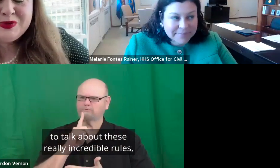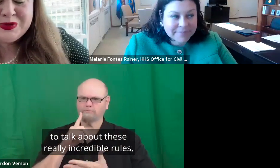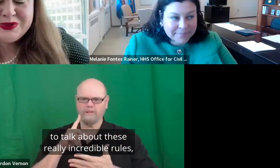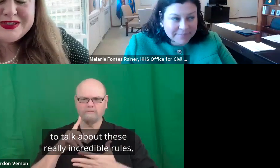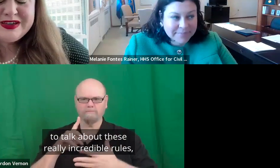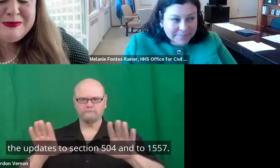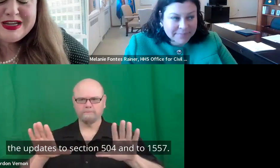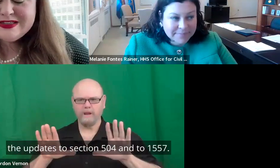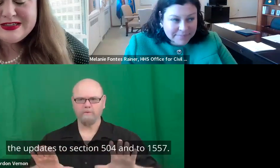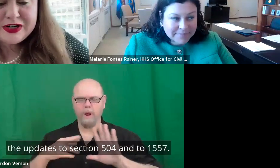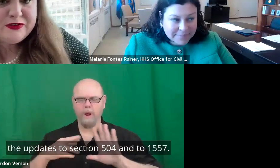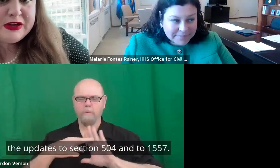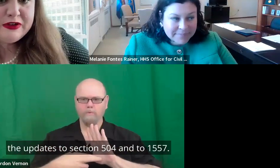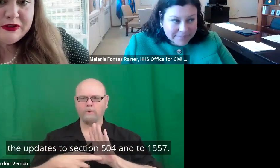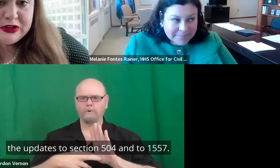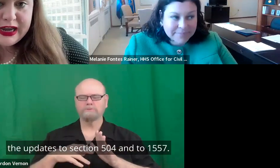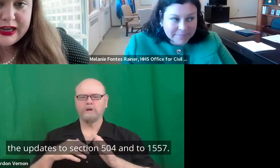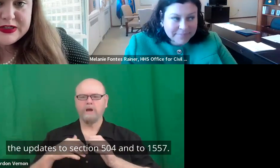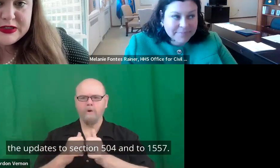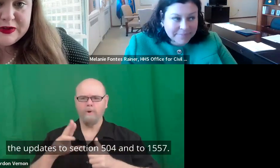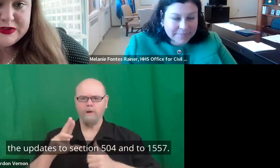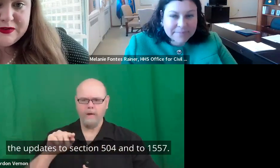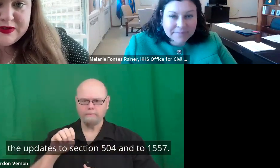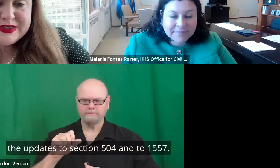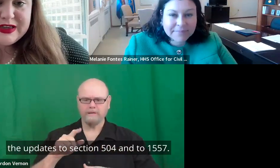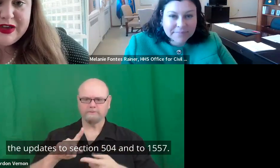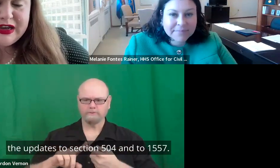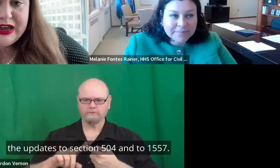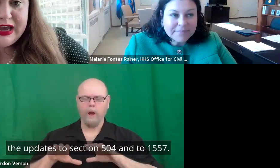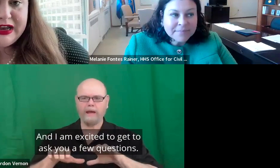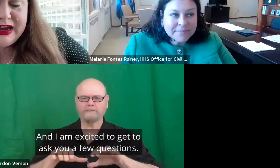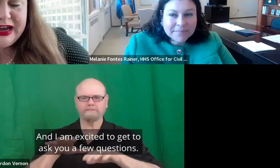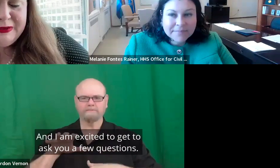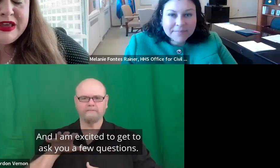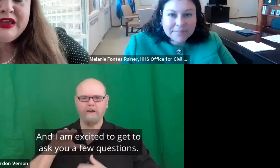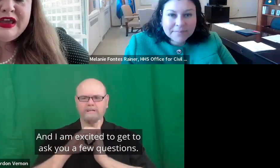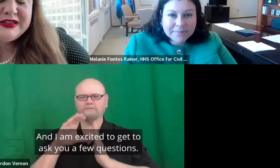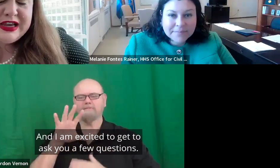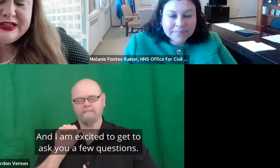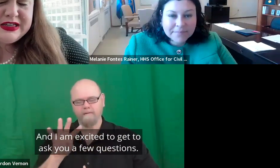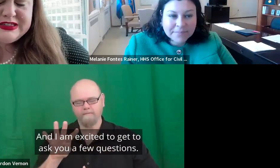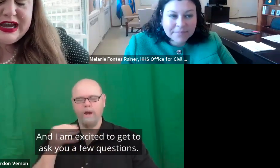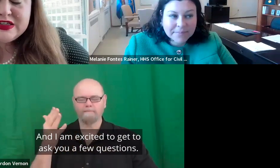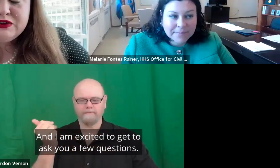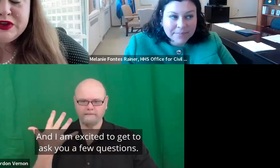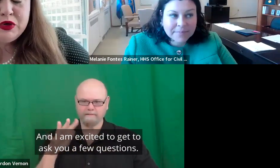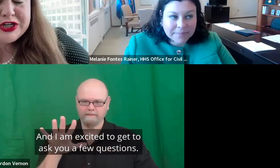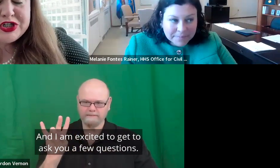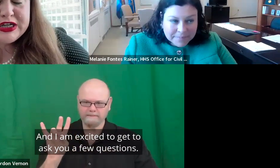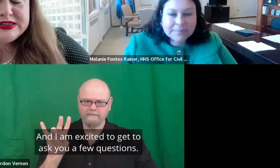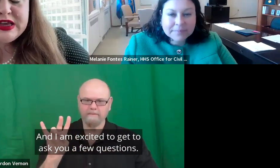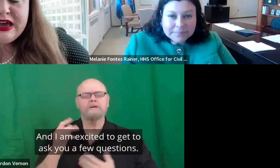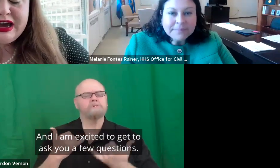incredible rules, the updates to Section 504 and to 1557, and I'm excited to get to ask you a